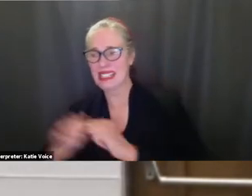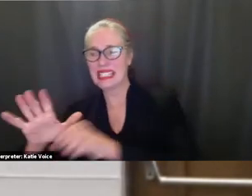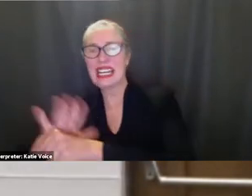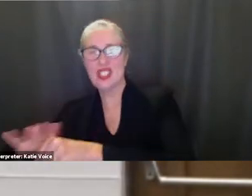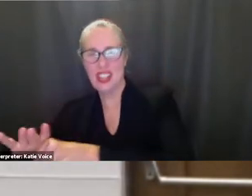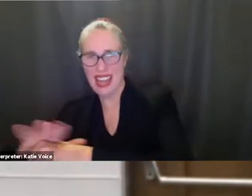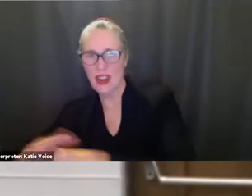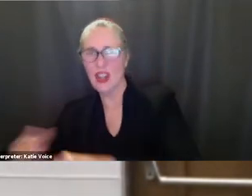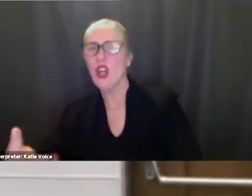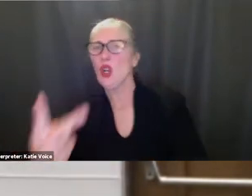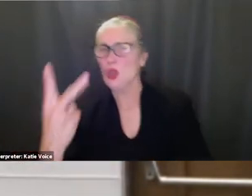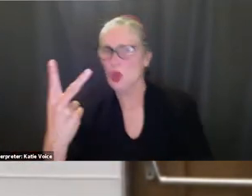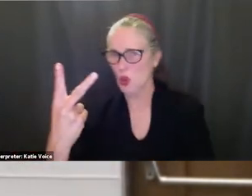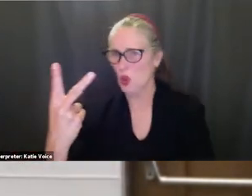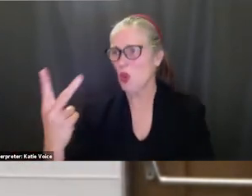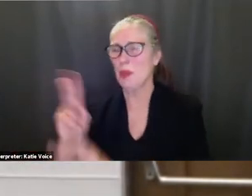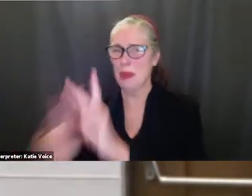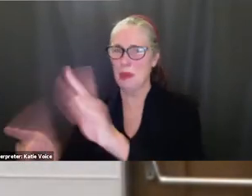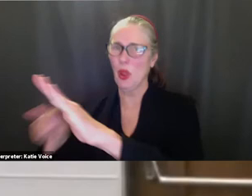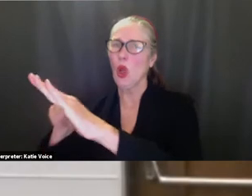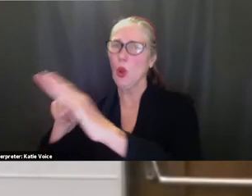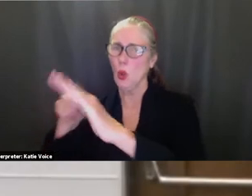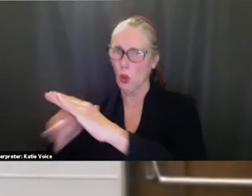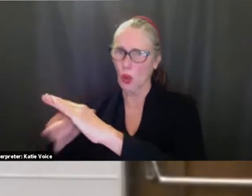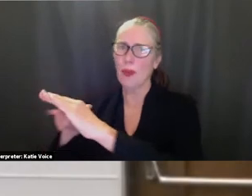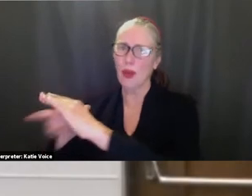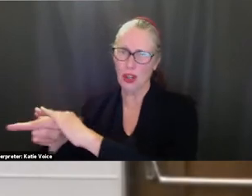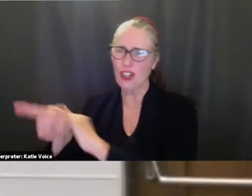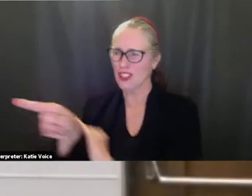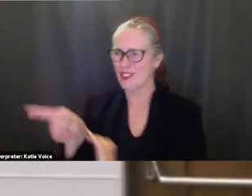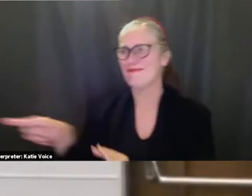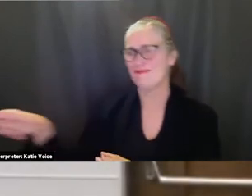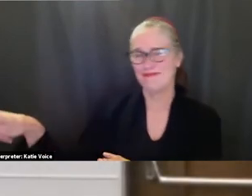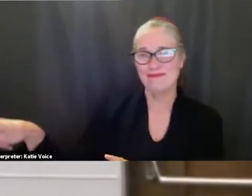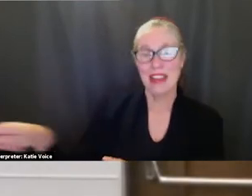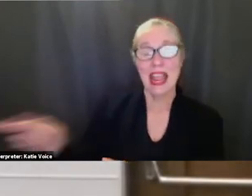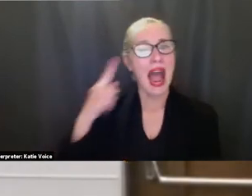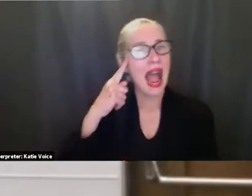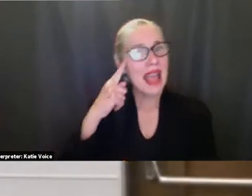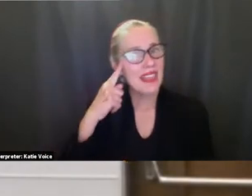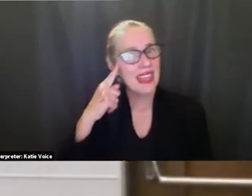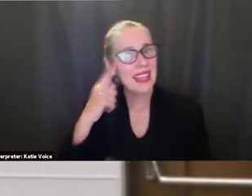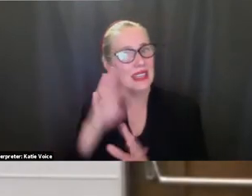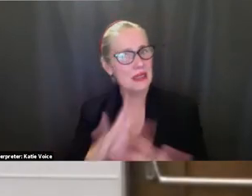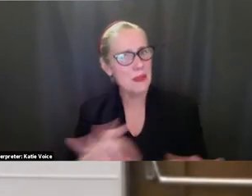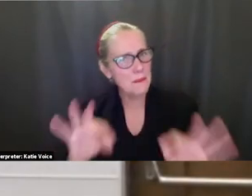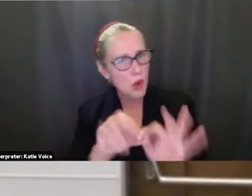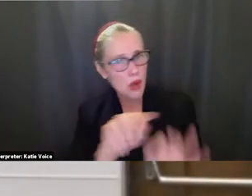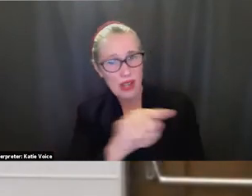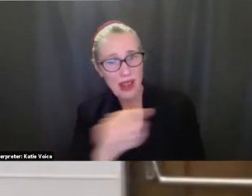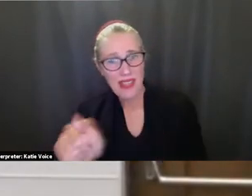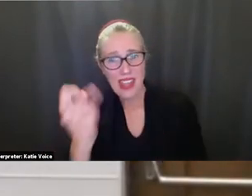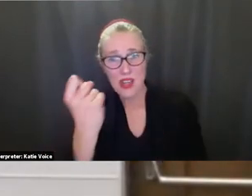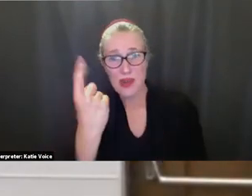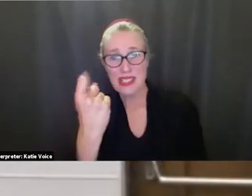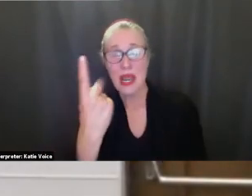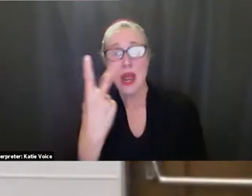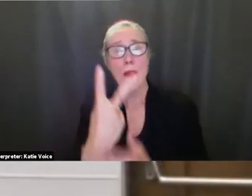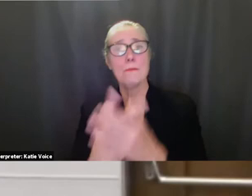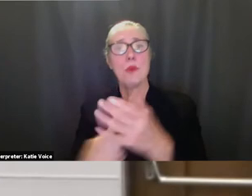i bring these to your attention because i think it's important to understand um both